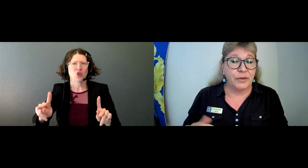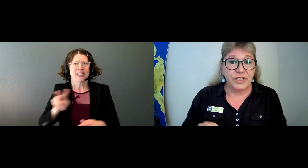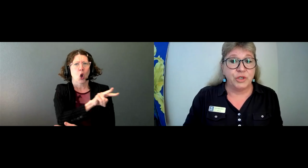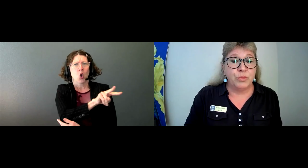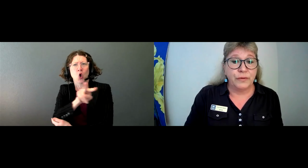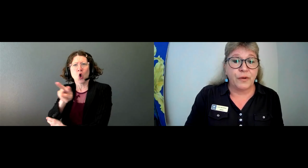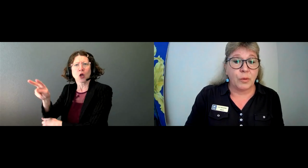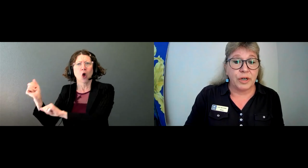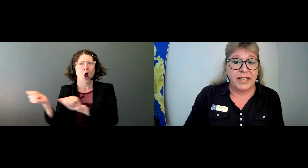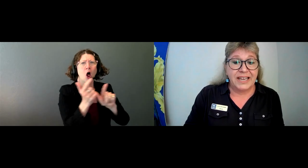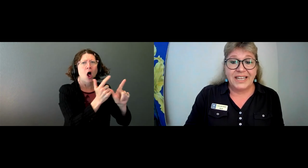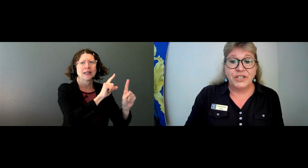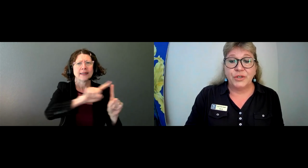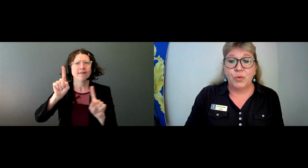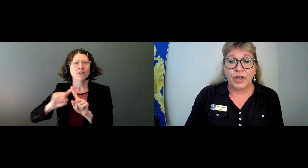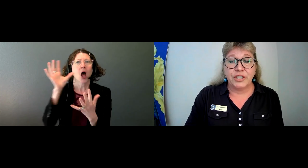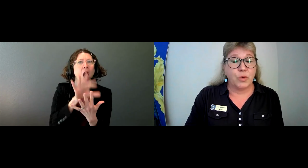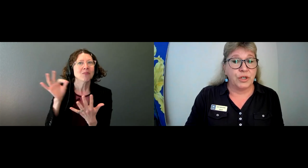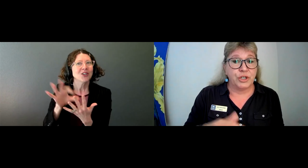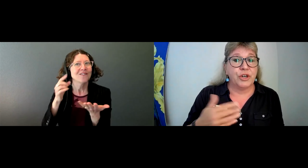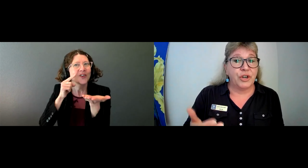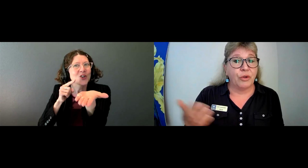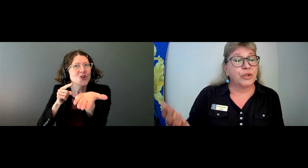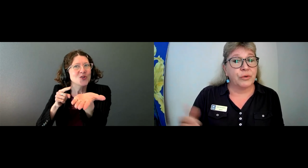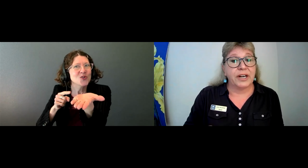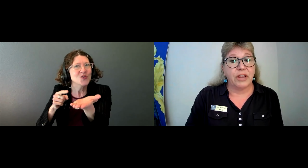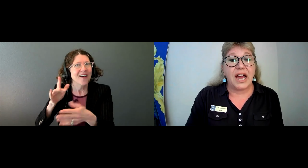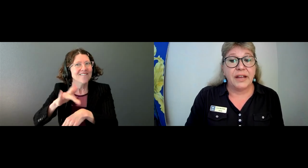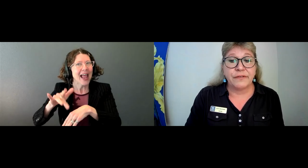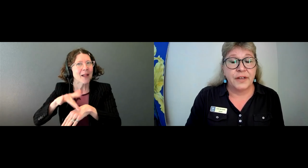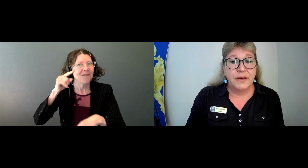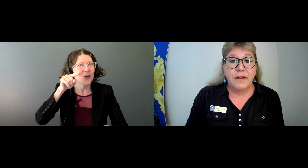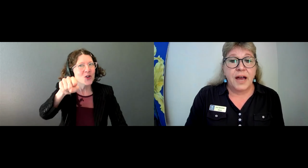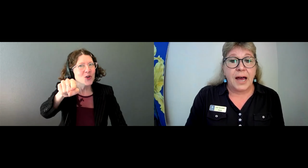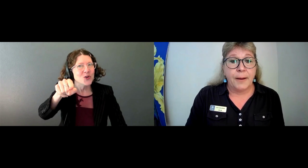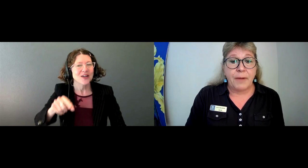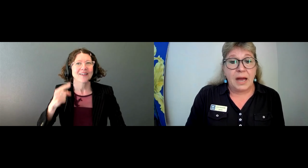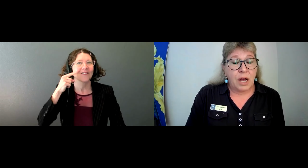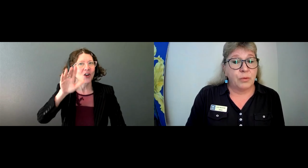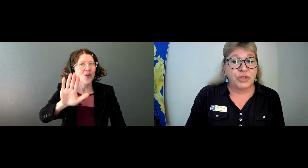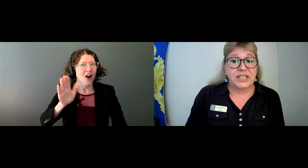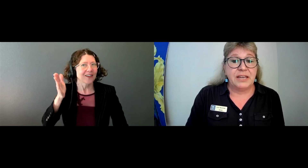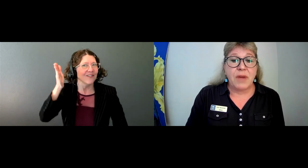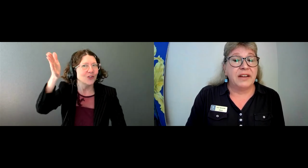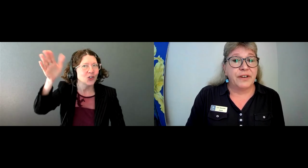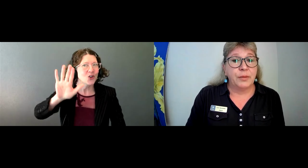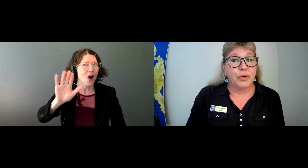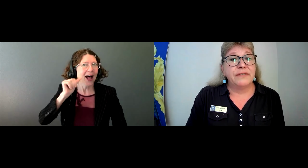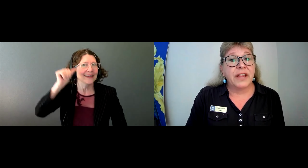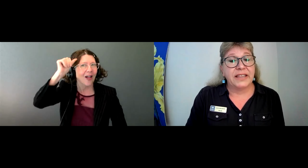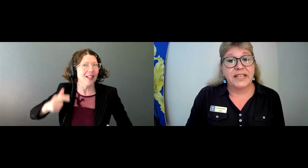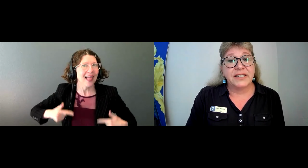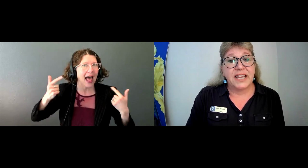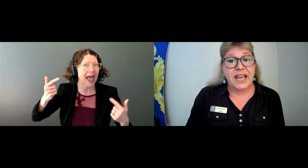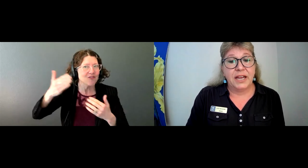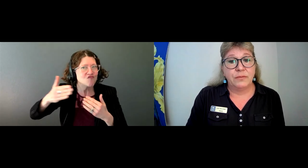for you as you move forward into working towards your adult career life. I will just keep mine very brief